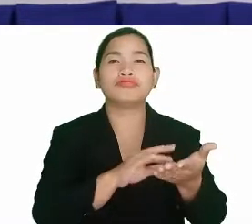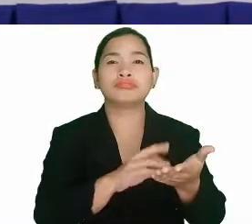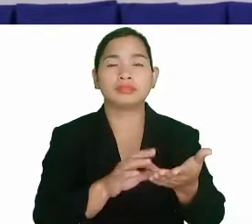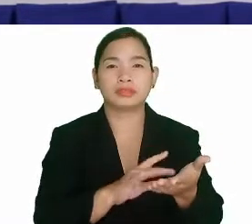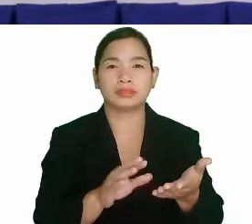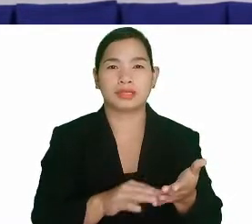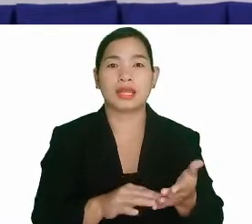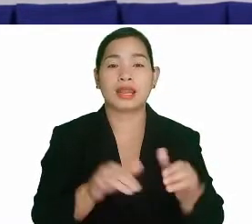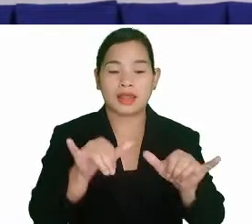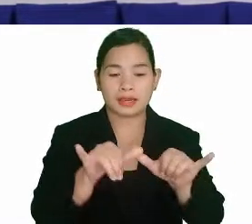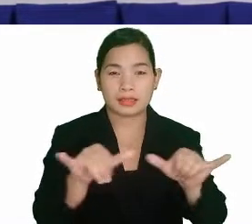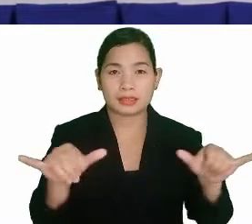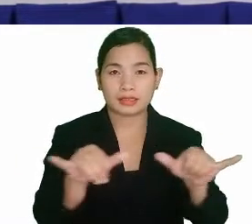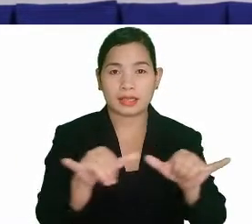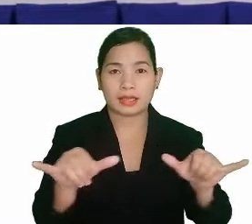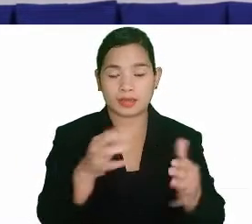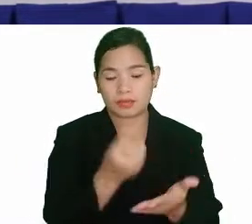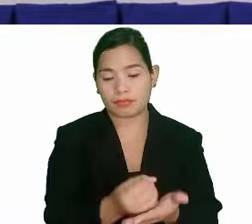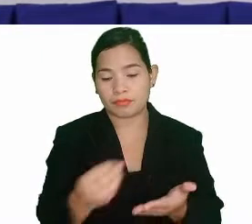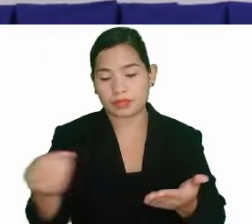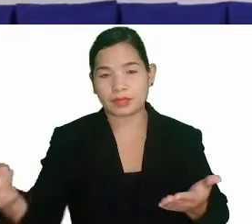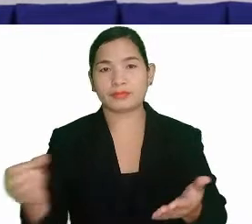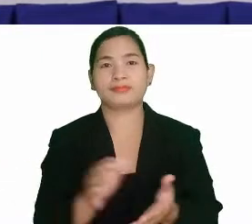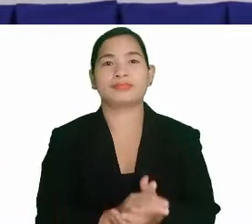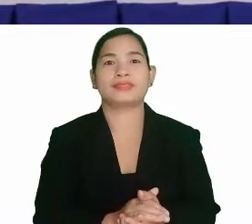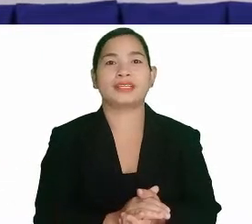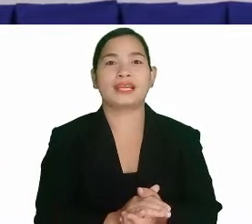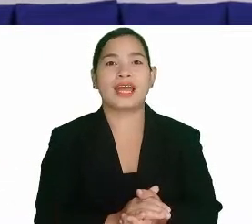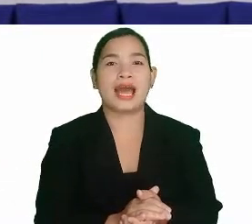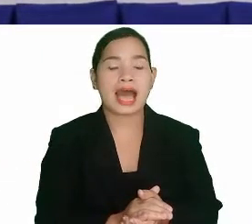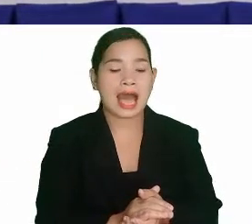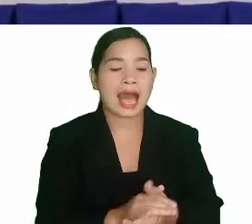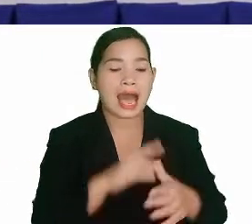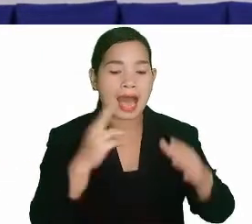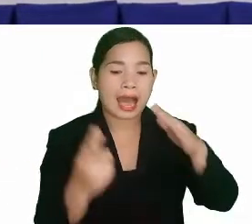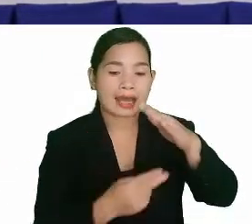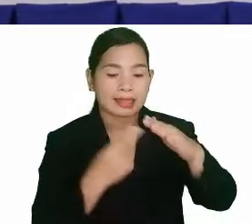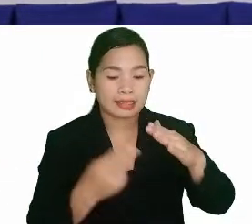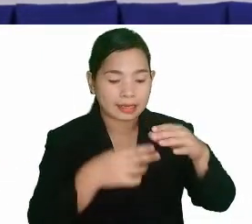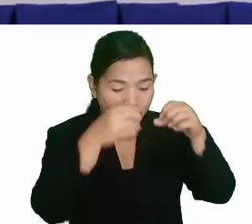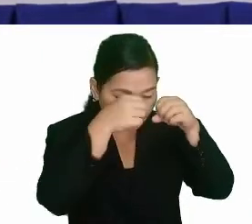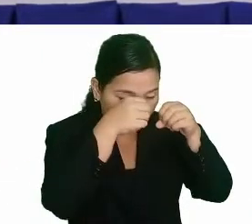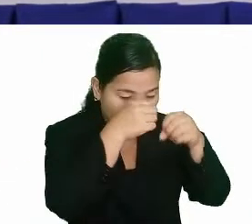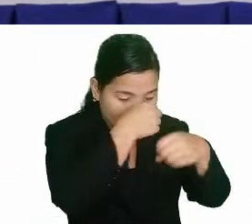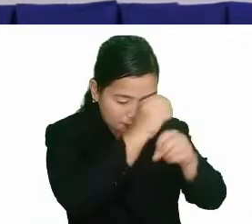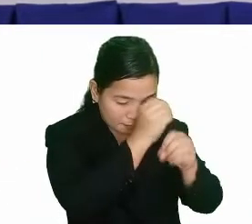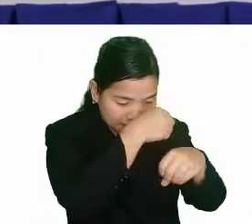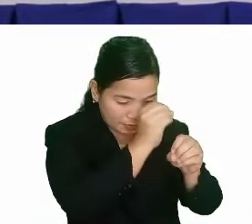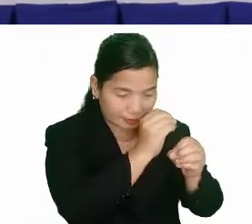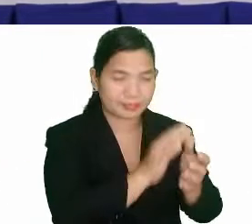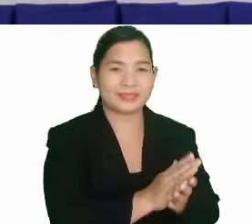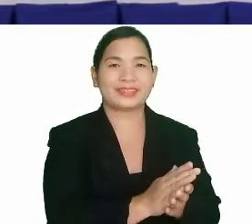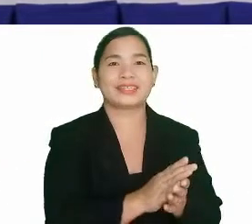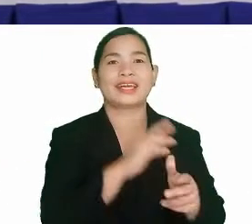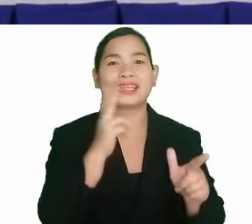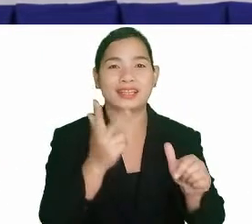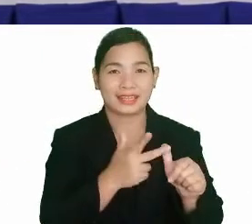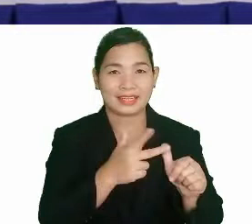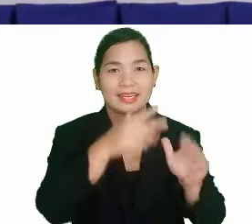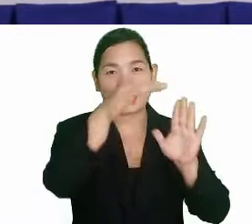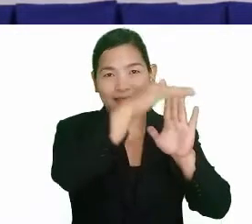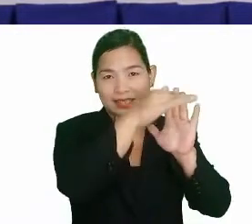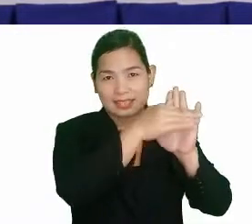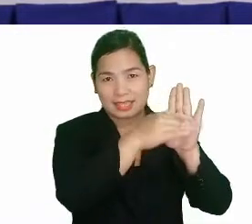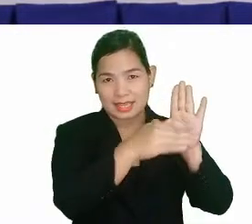of the objects observed under the microscope, and list down the steps of using